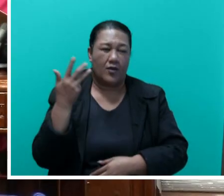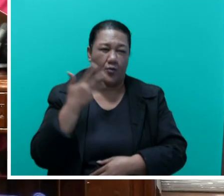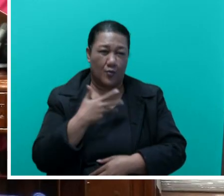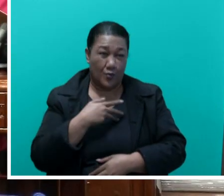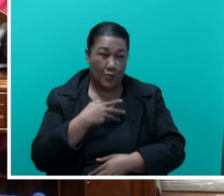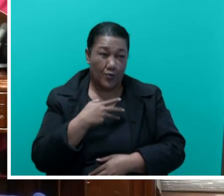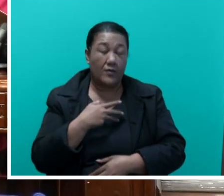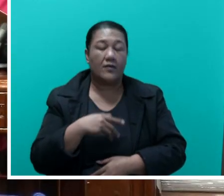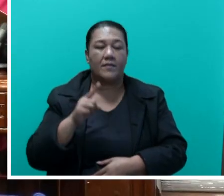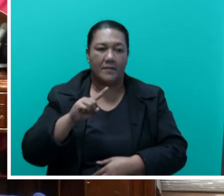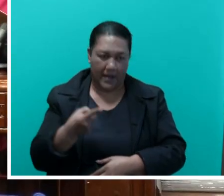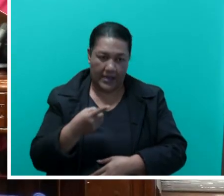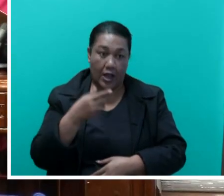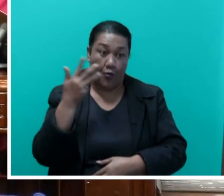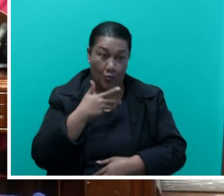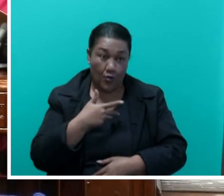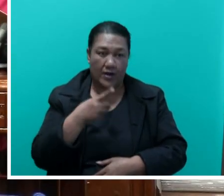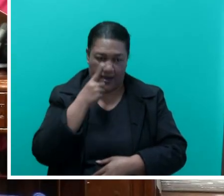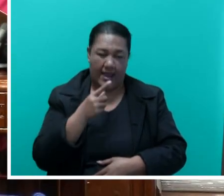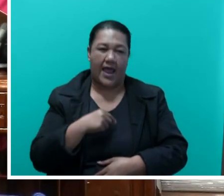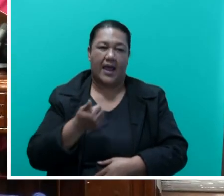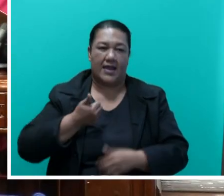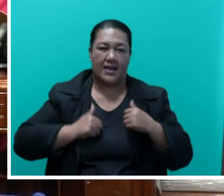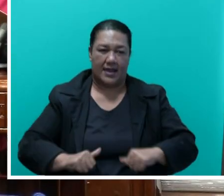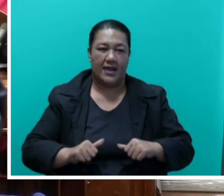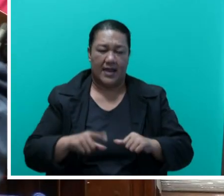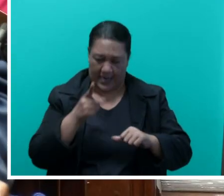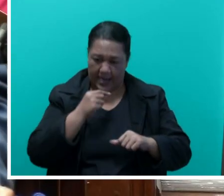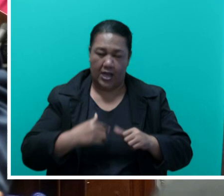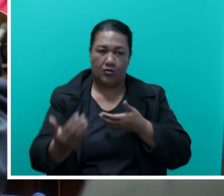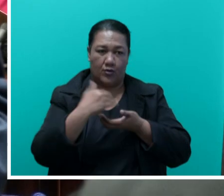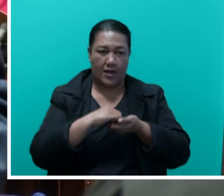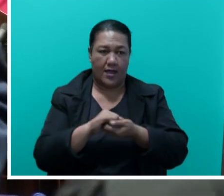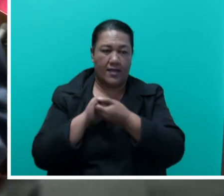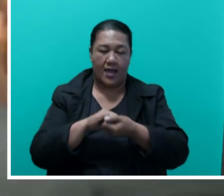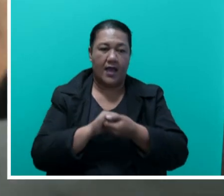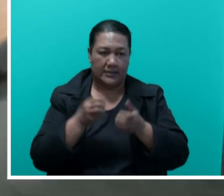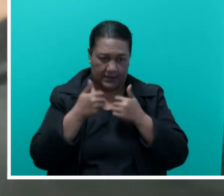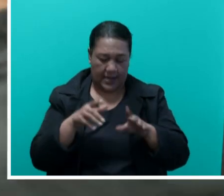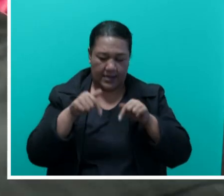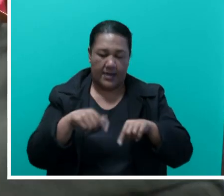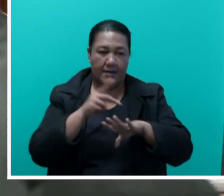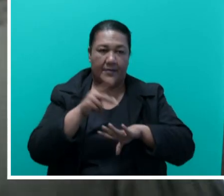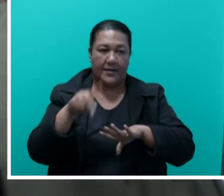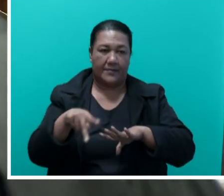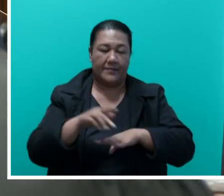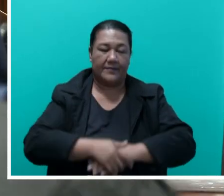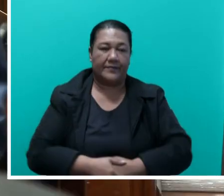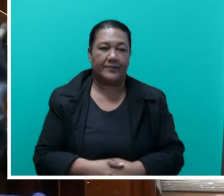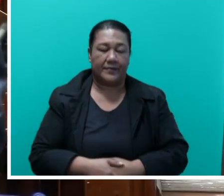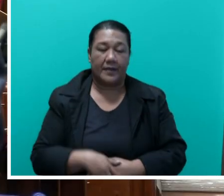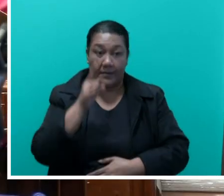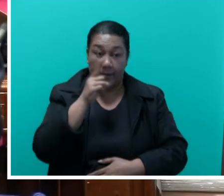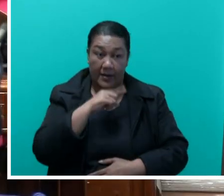healed. We can do this together, all of us, starting here in this House. The people of Fiji